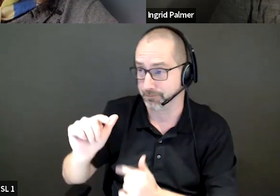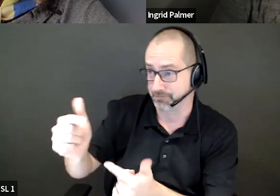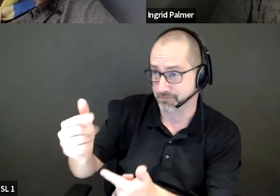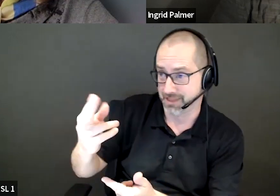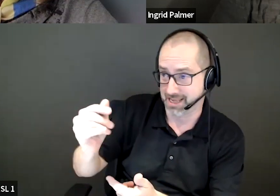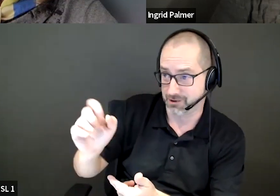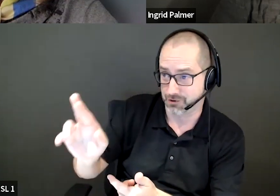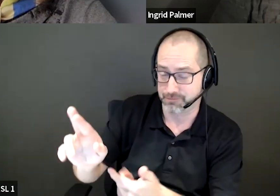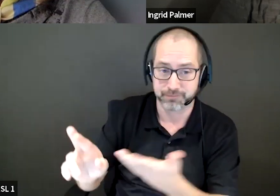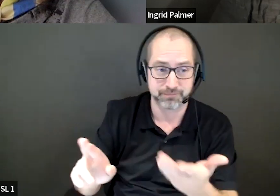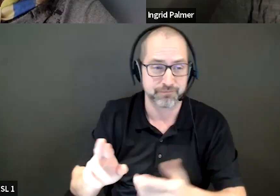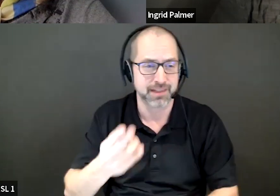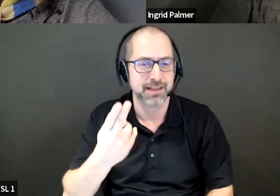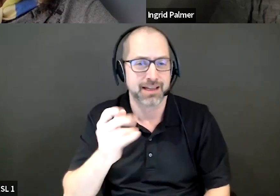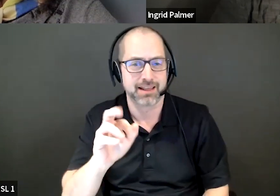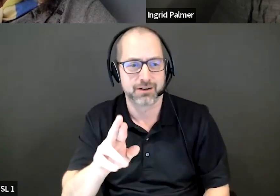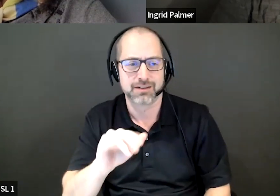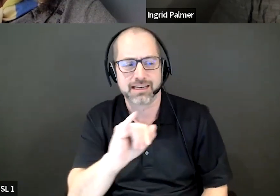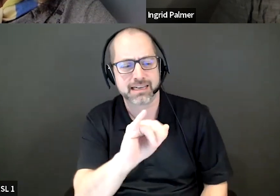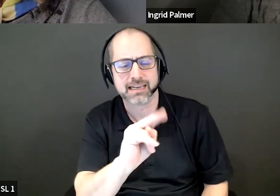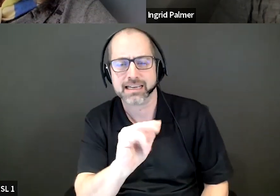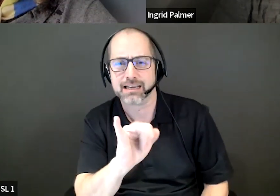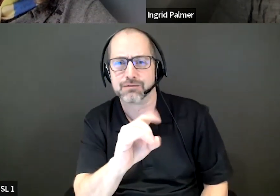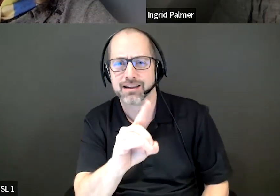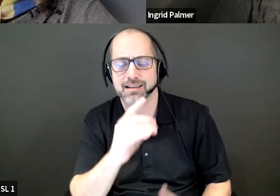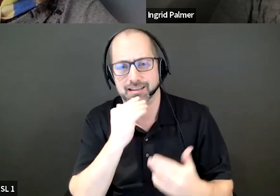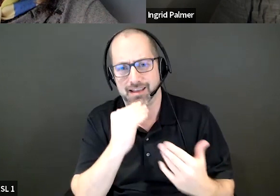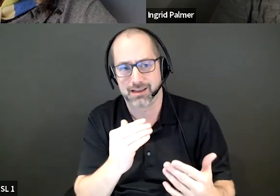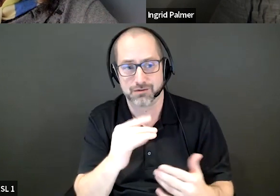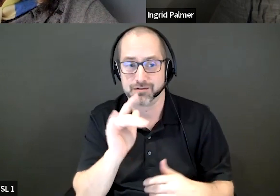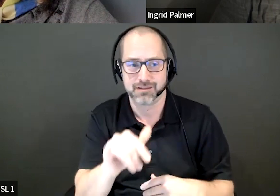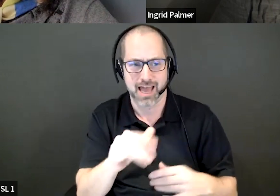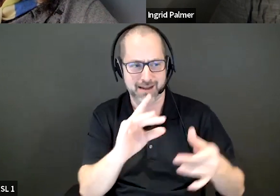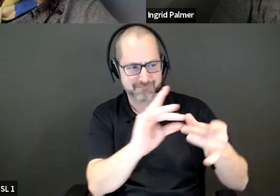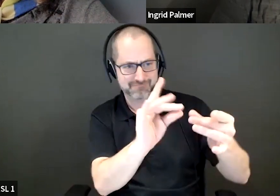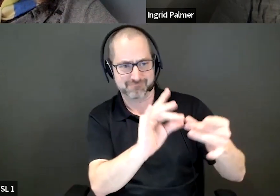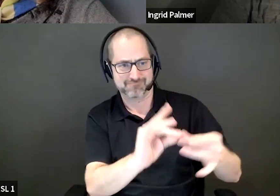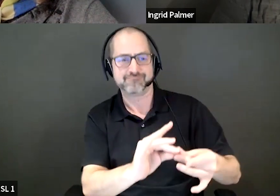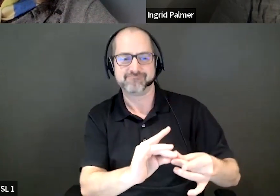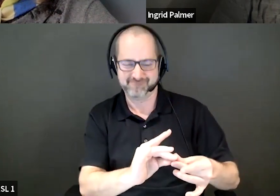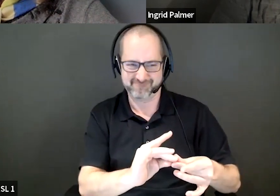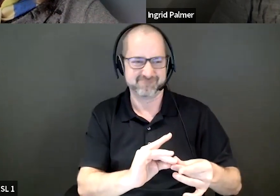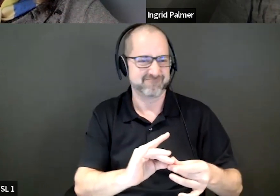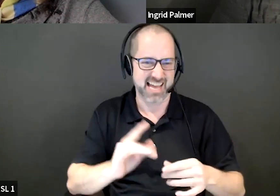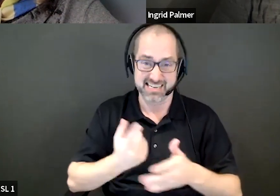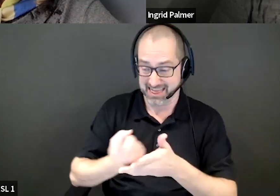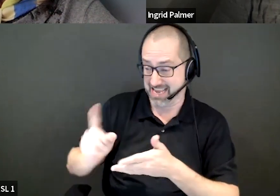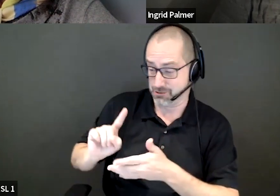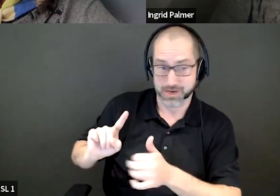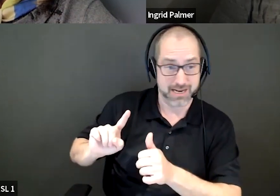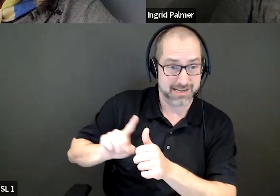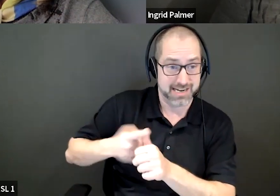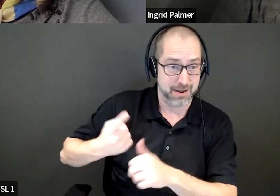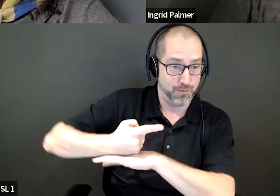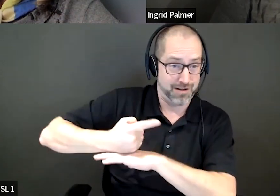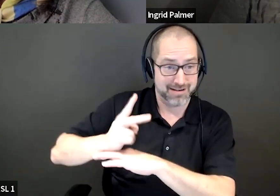you, Ingrid. And that is what I've been feeling the first 2 days of this conference, and certainly feel it coming into